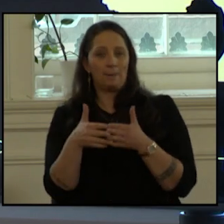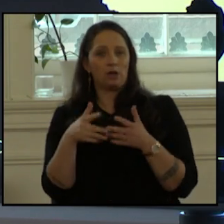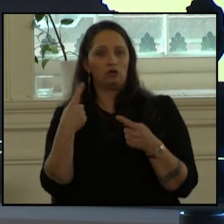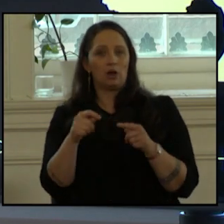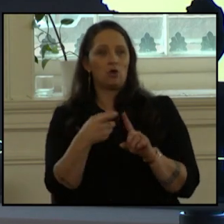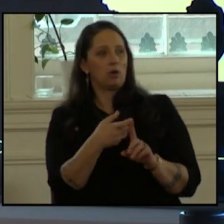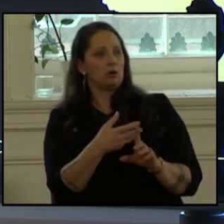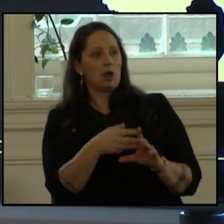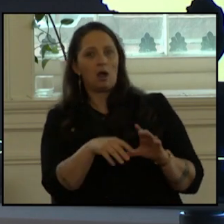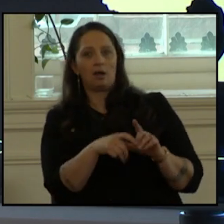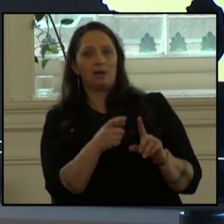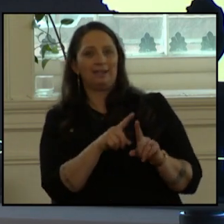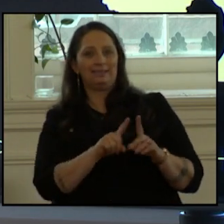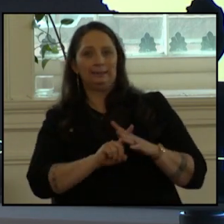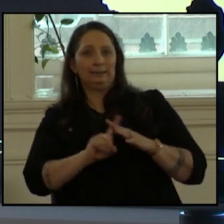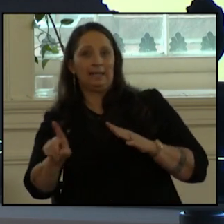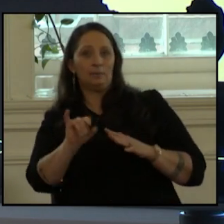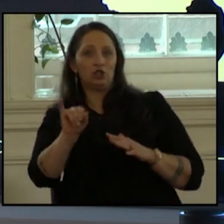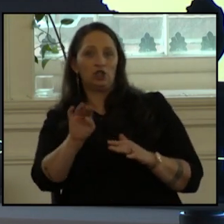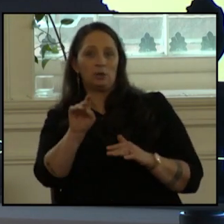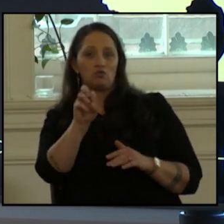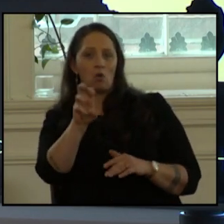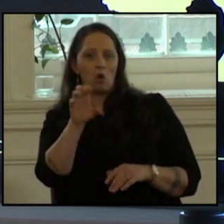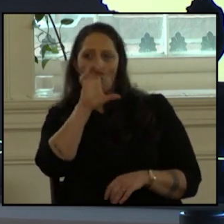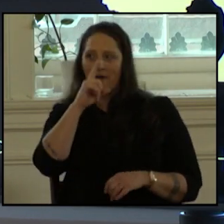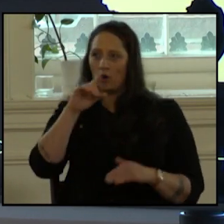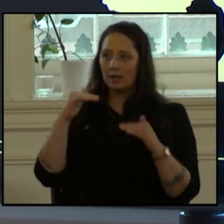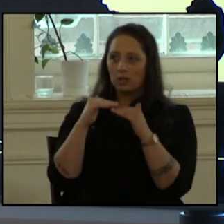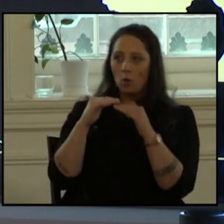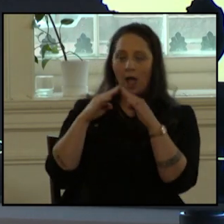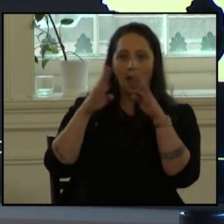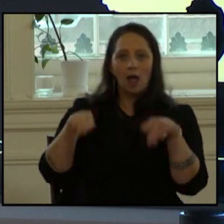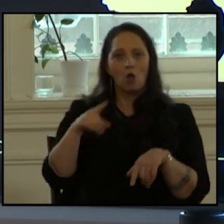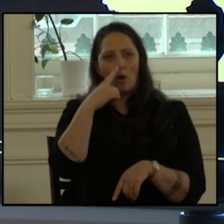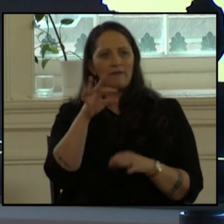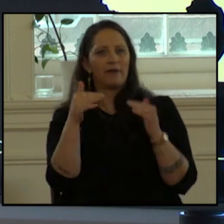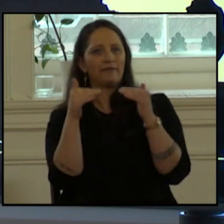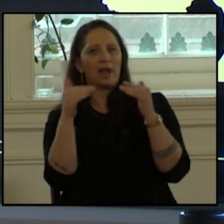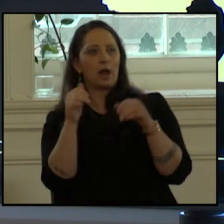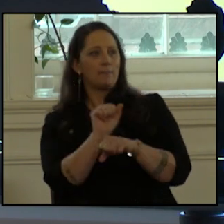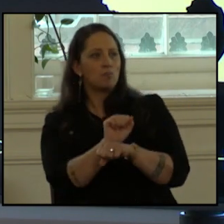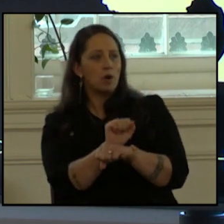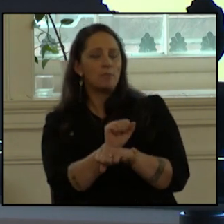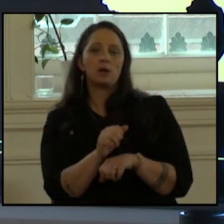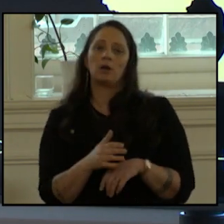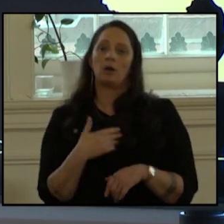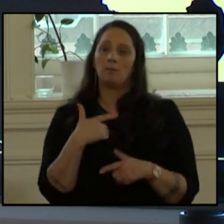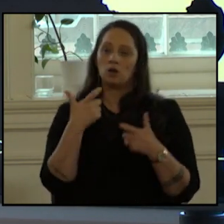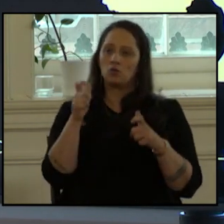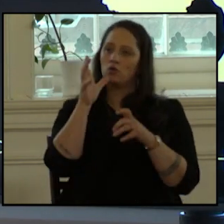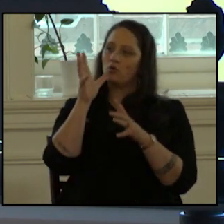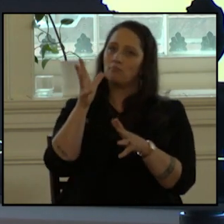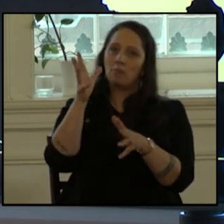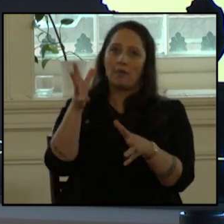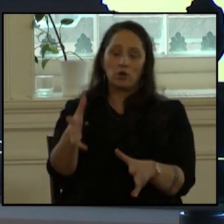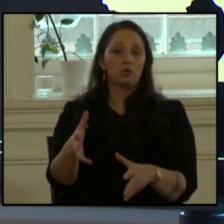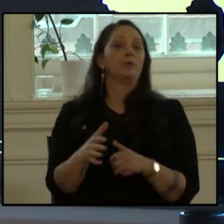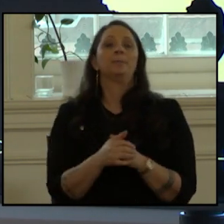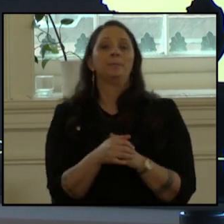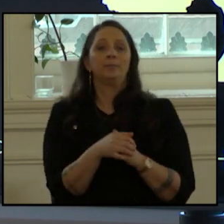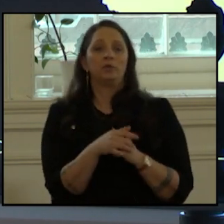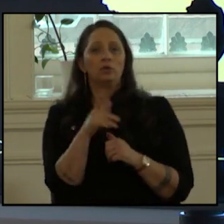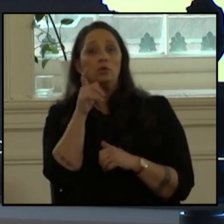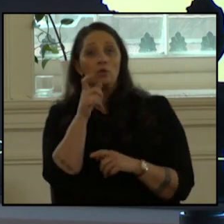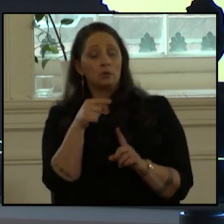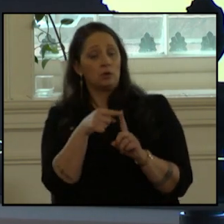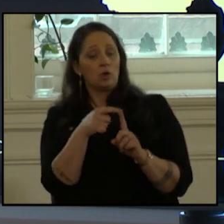Crow, looking for equal housing and looking for fair employment. My great-grandmother, who